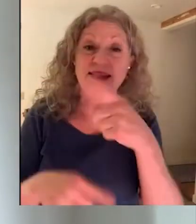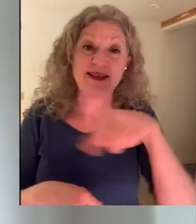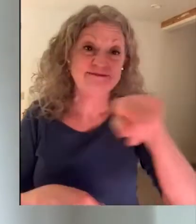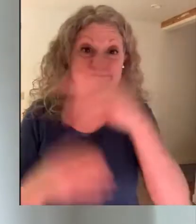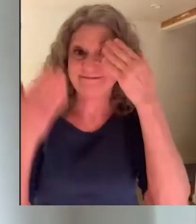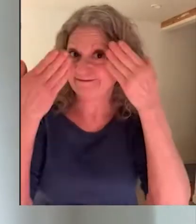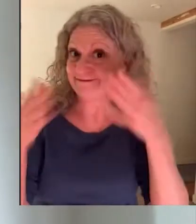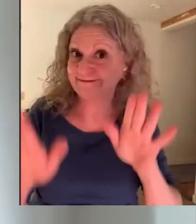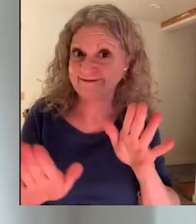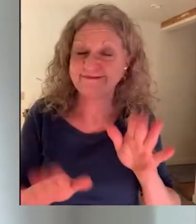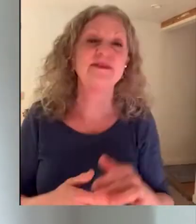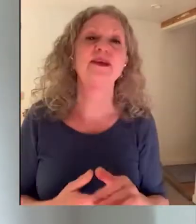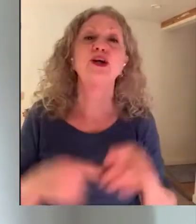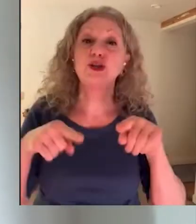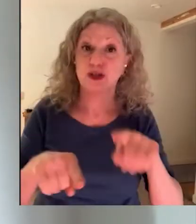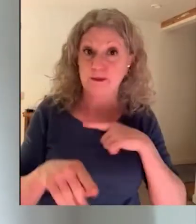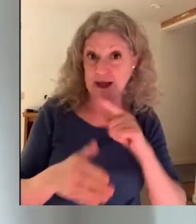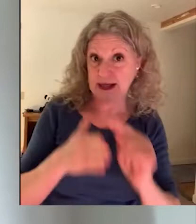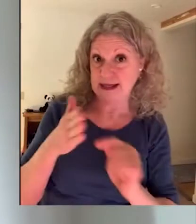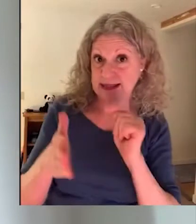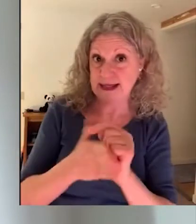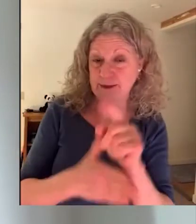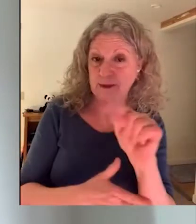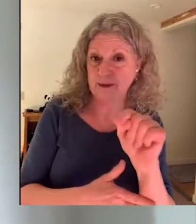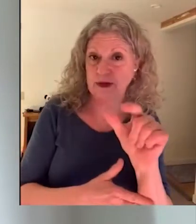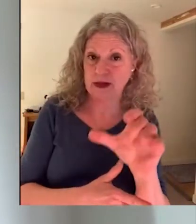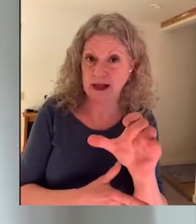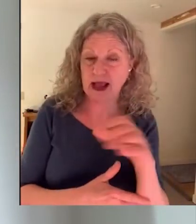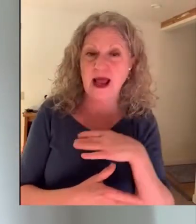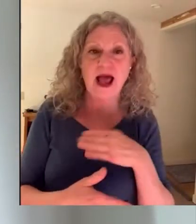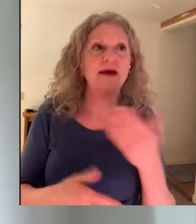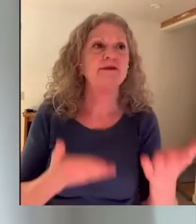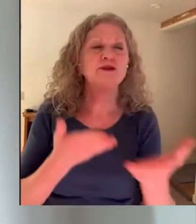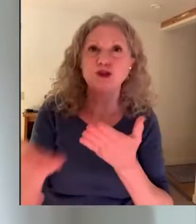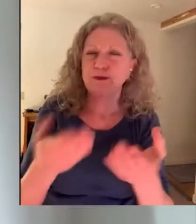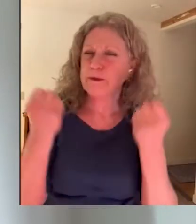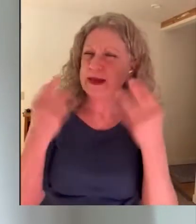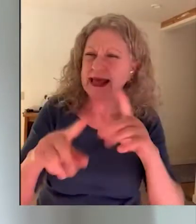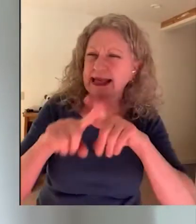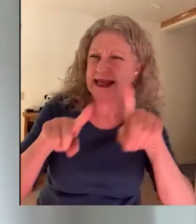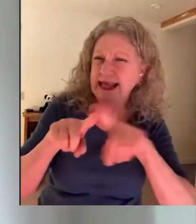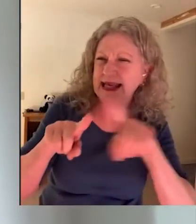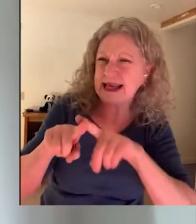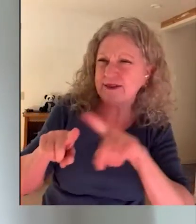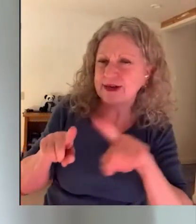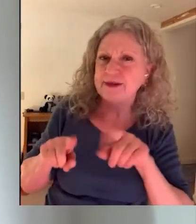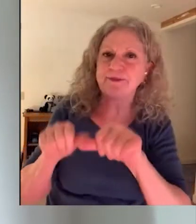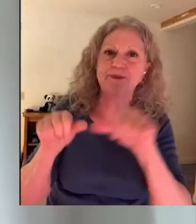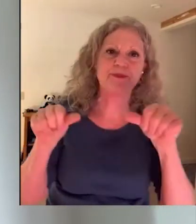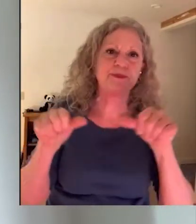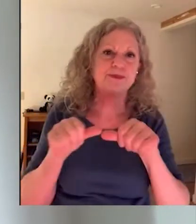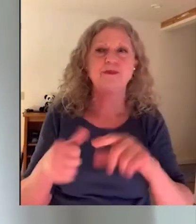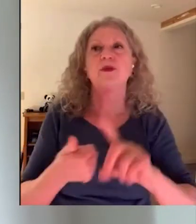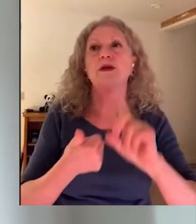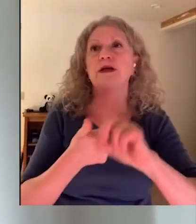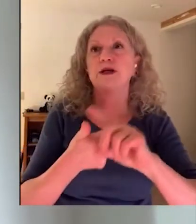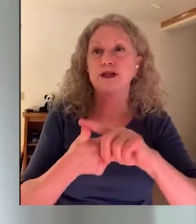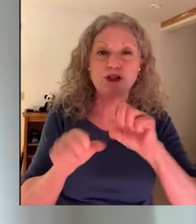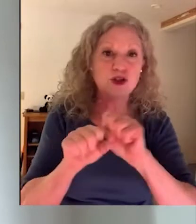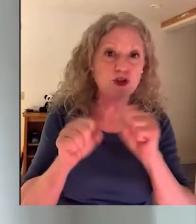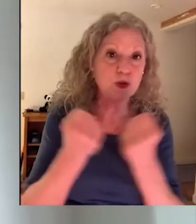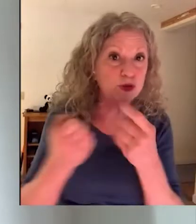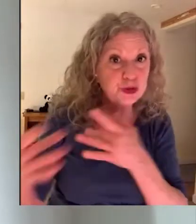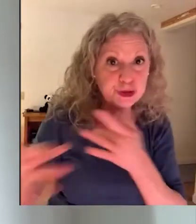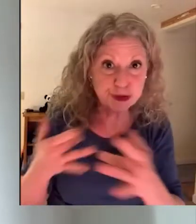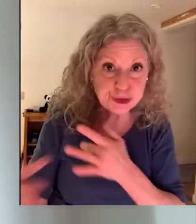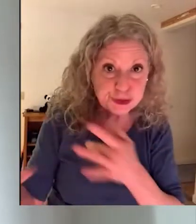During my time at Trinity, I have served in many different areas. I have served on the Social Concerns Committee,